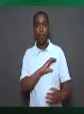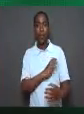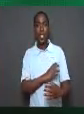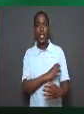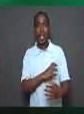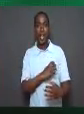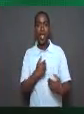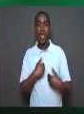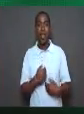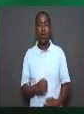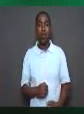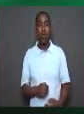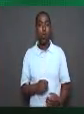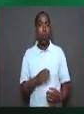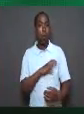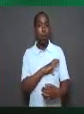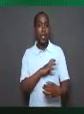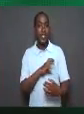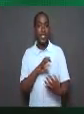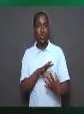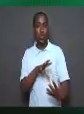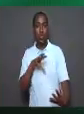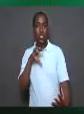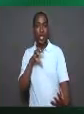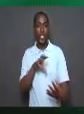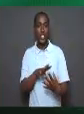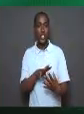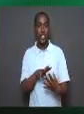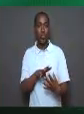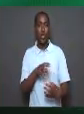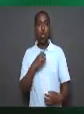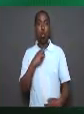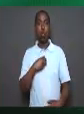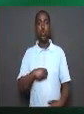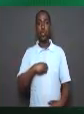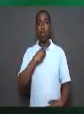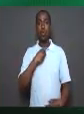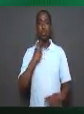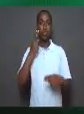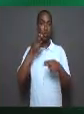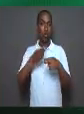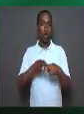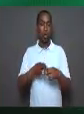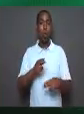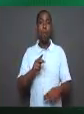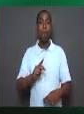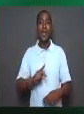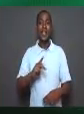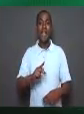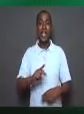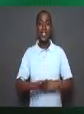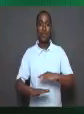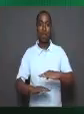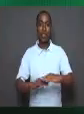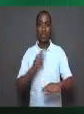The muscle contractions that occur in the esophagus are called